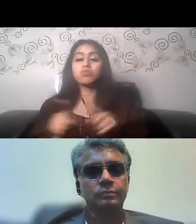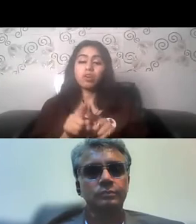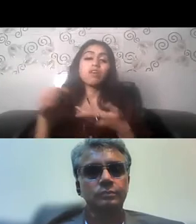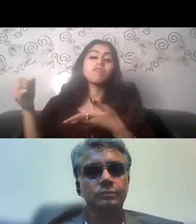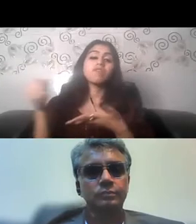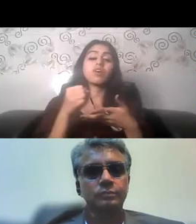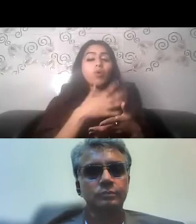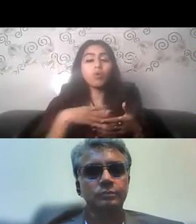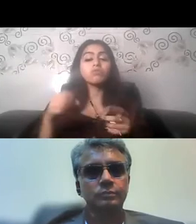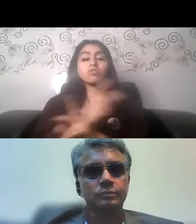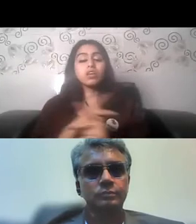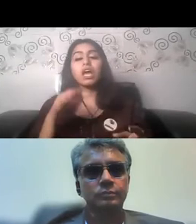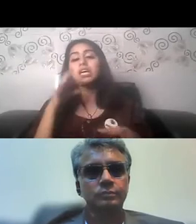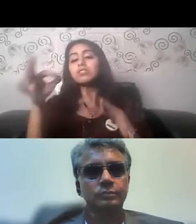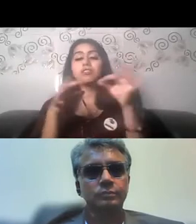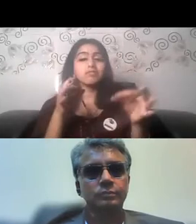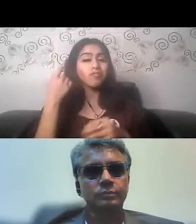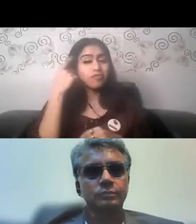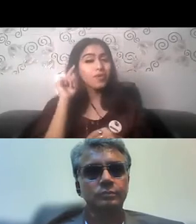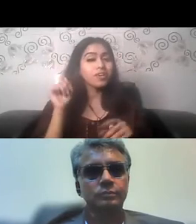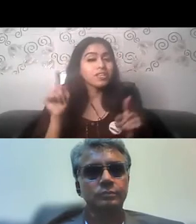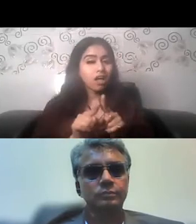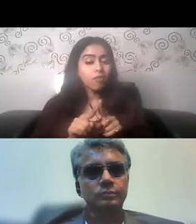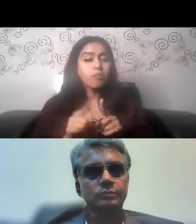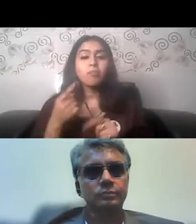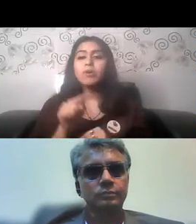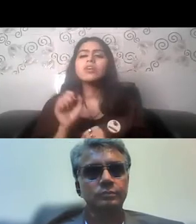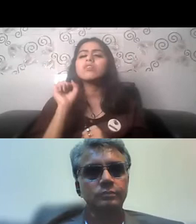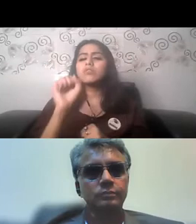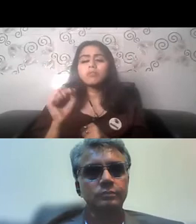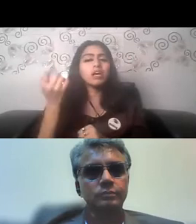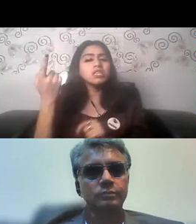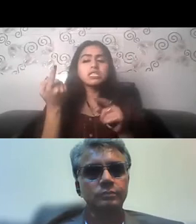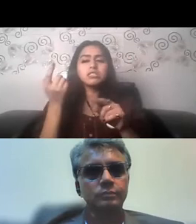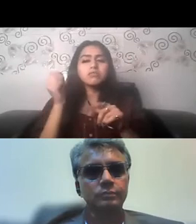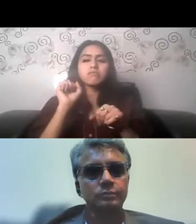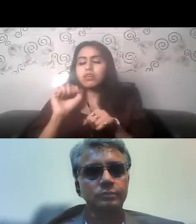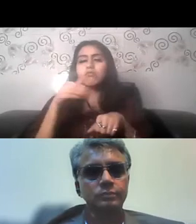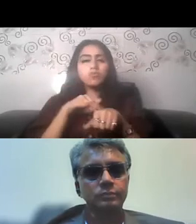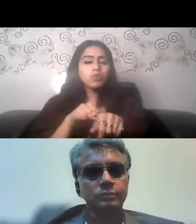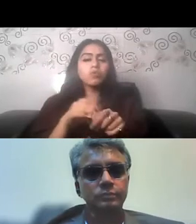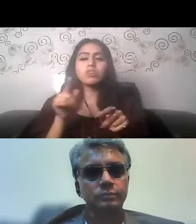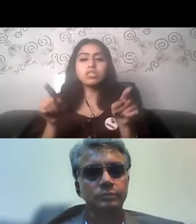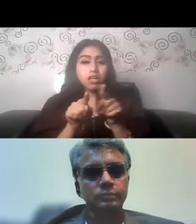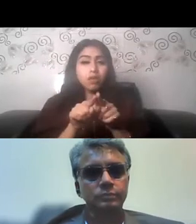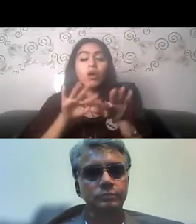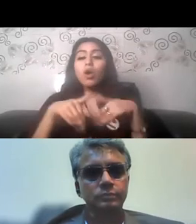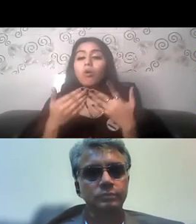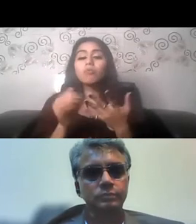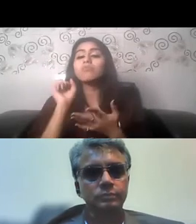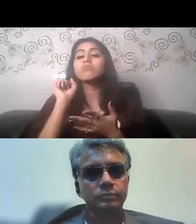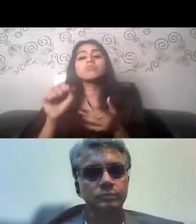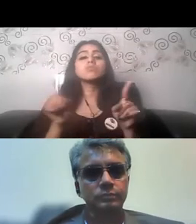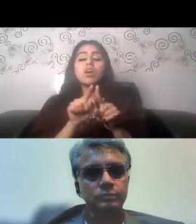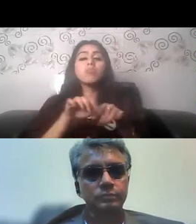and organizations asking for that. So what are your say 2 words of wisdom on how should we